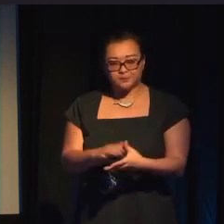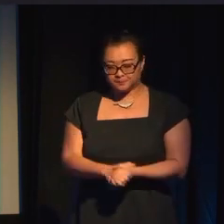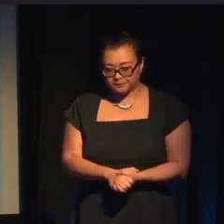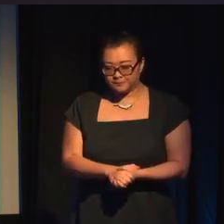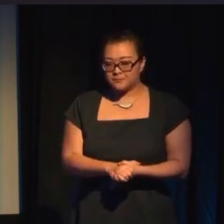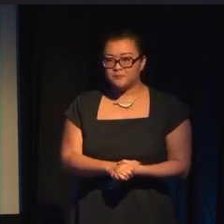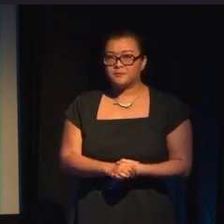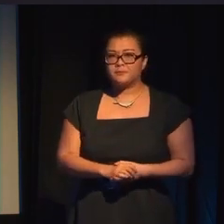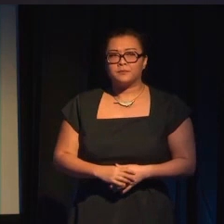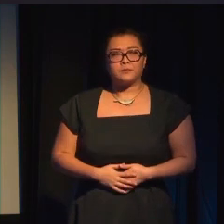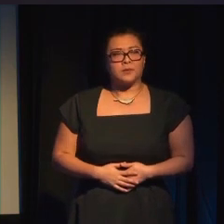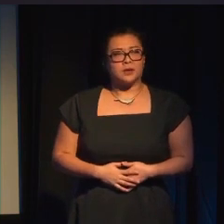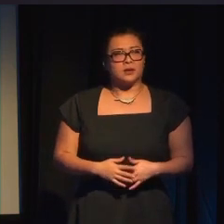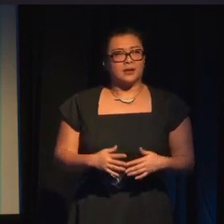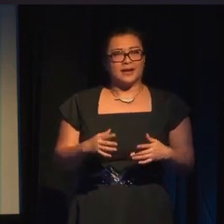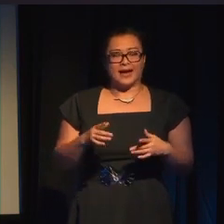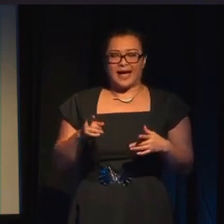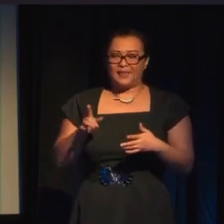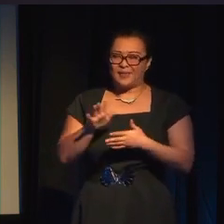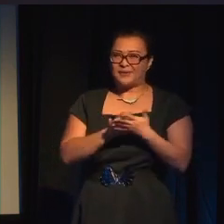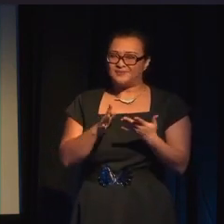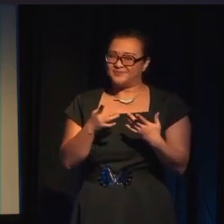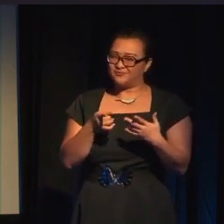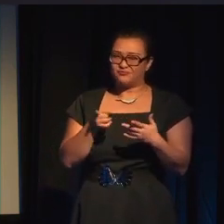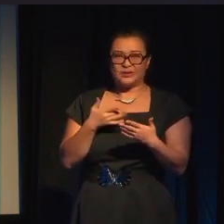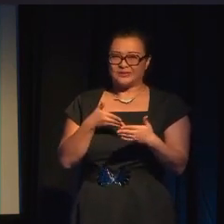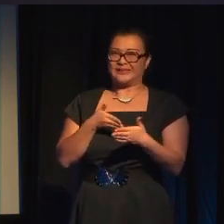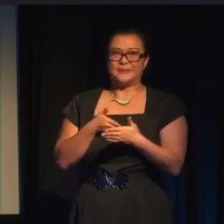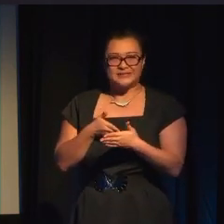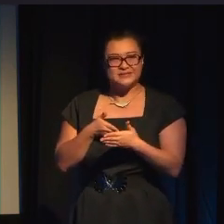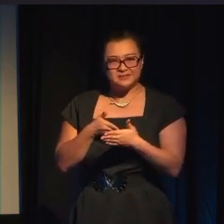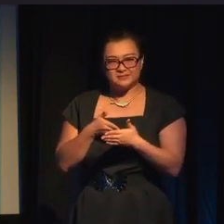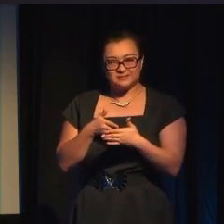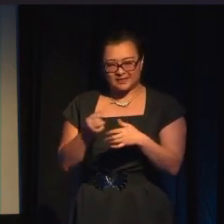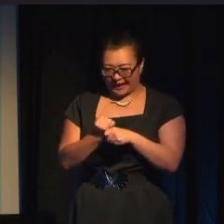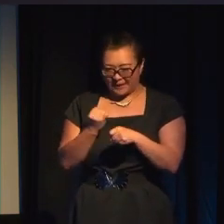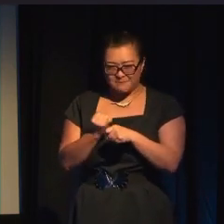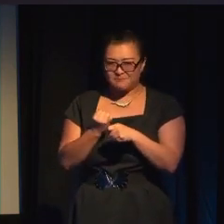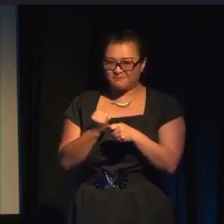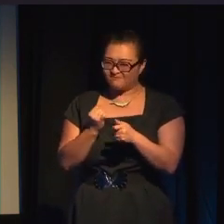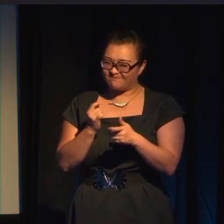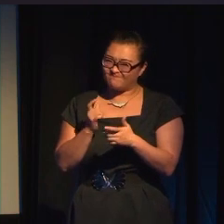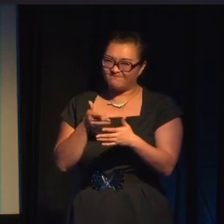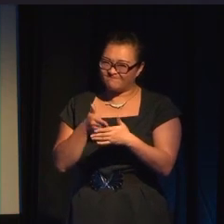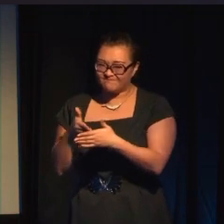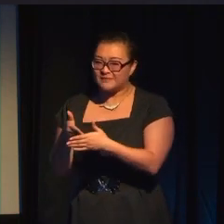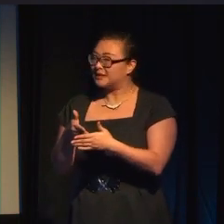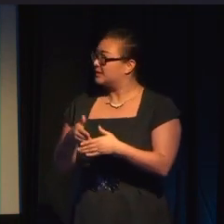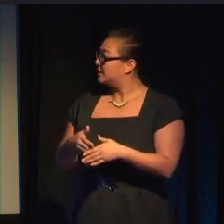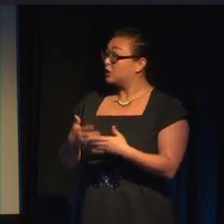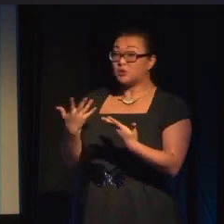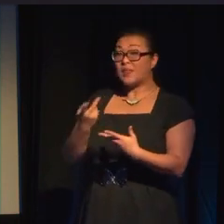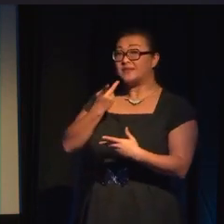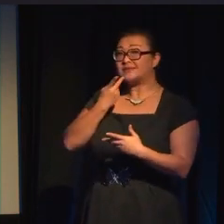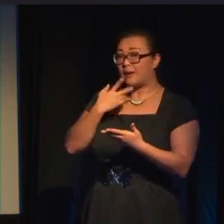And that limited us enormously, and it changed the sort of approach to the game. So if we could then play this as well. This is the second aspect of